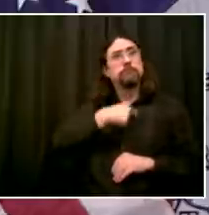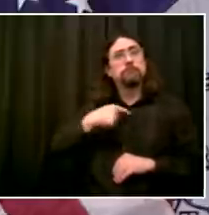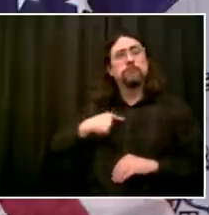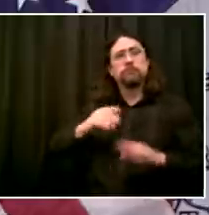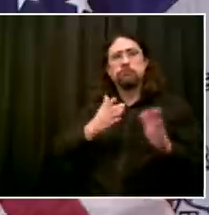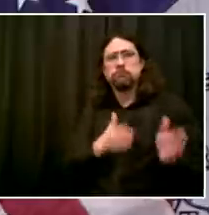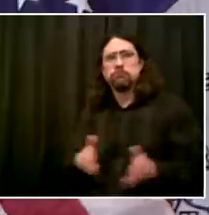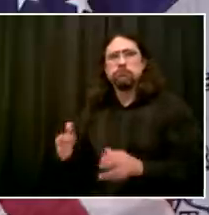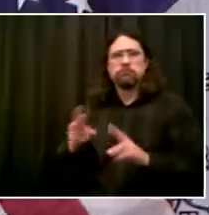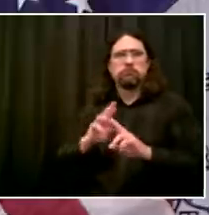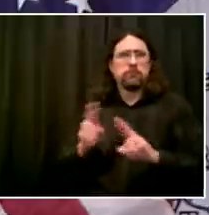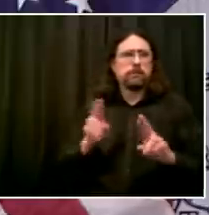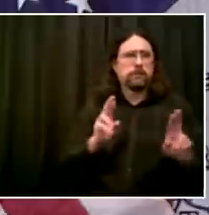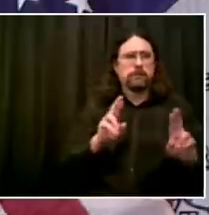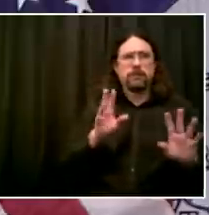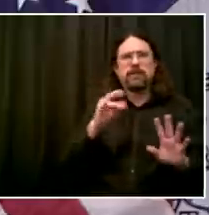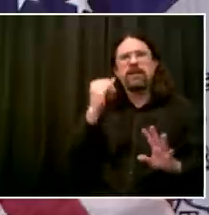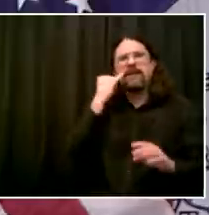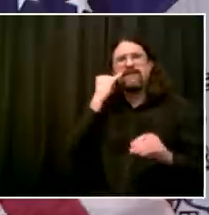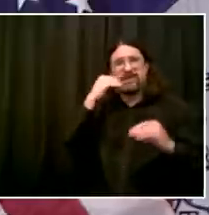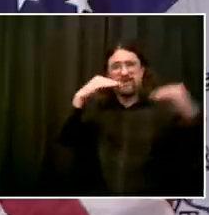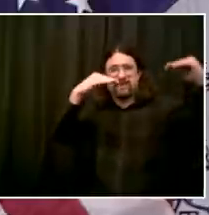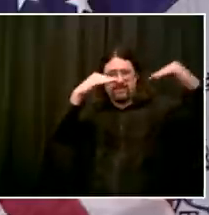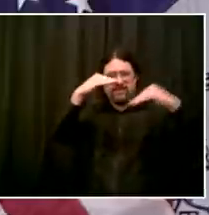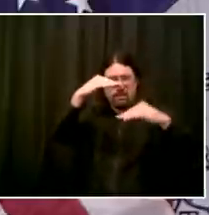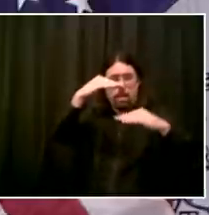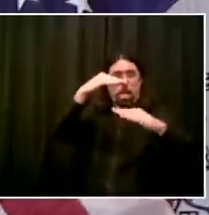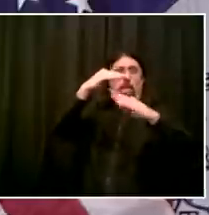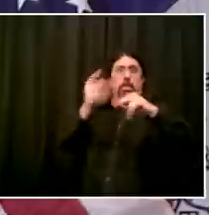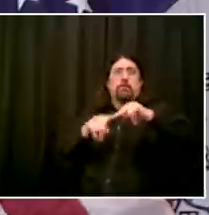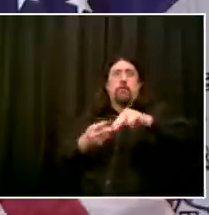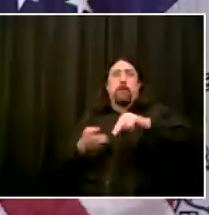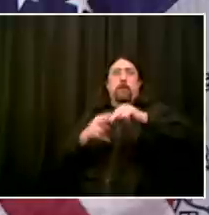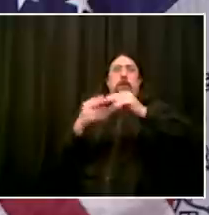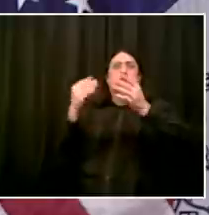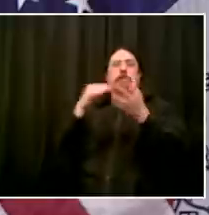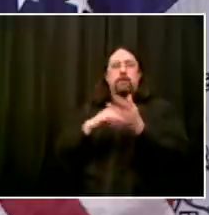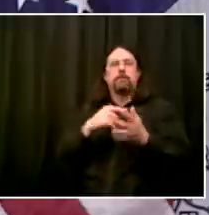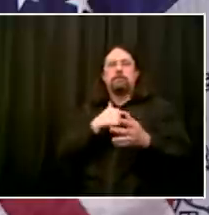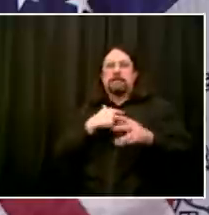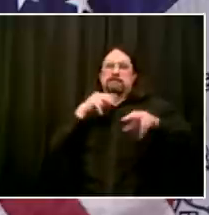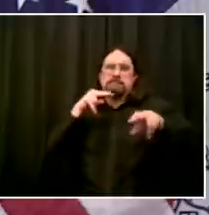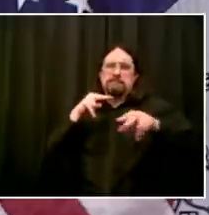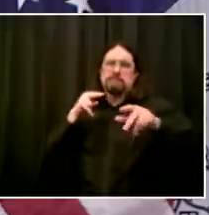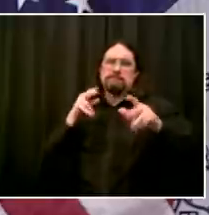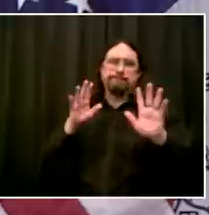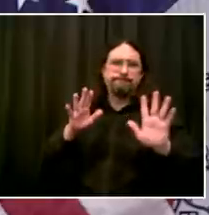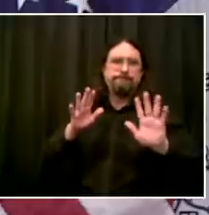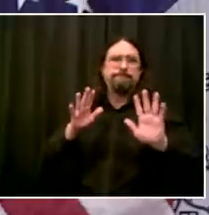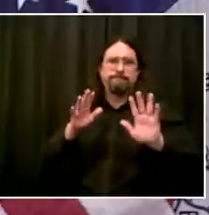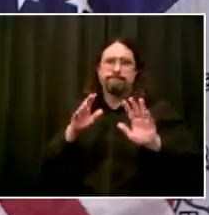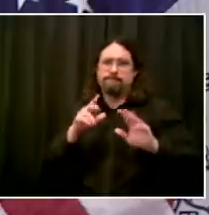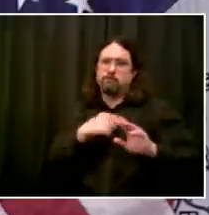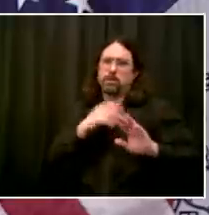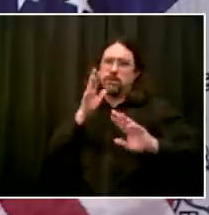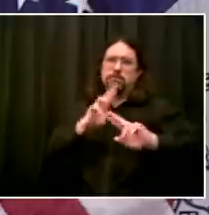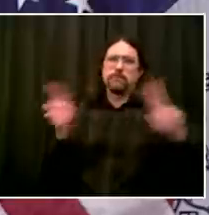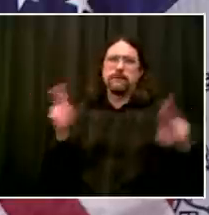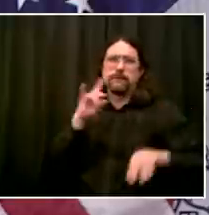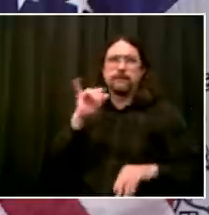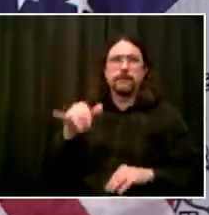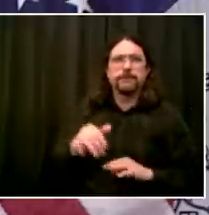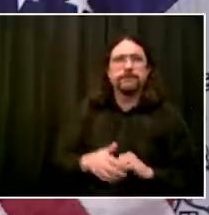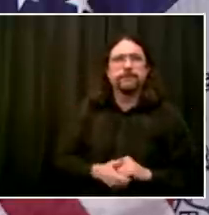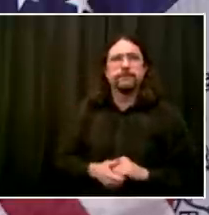to, whatever it took. So yeah, I think yes, there is a risk mitigation viewpoint, but a